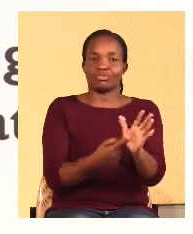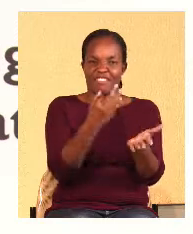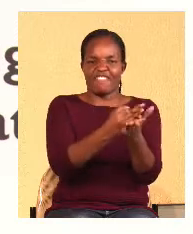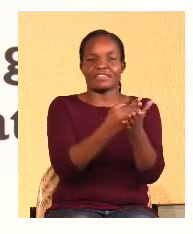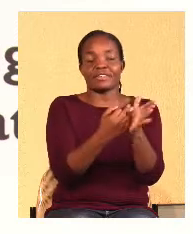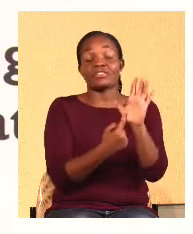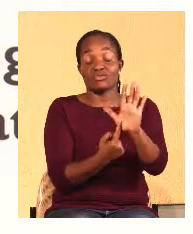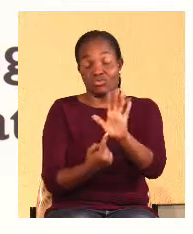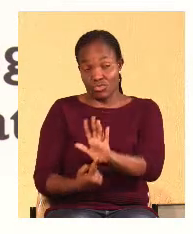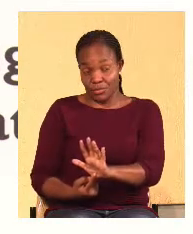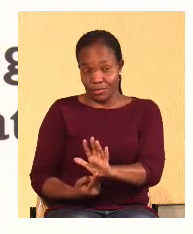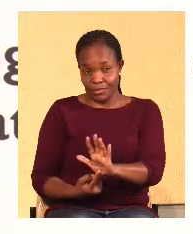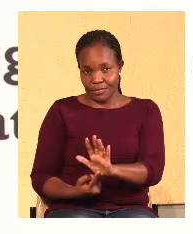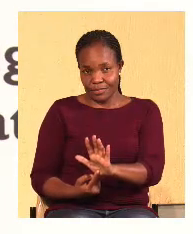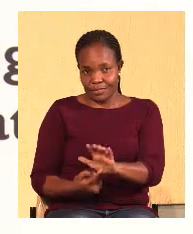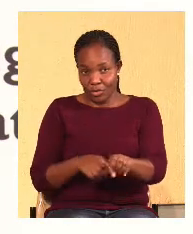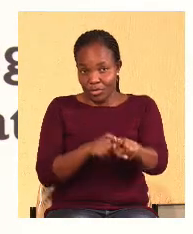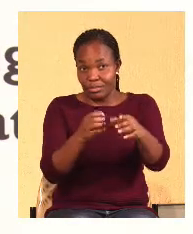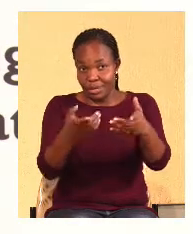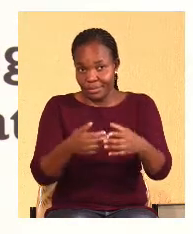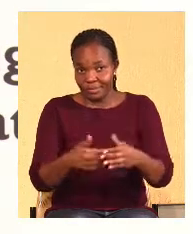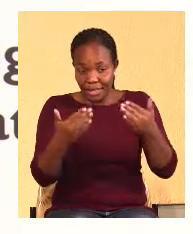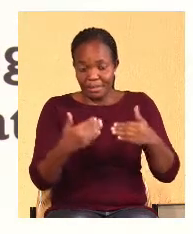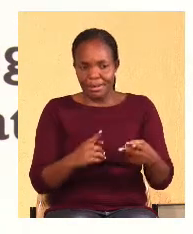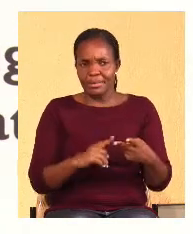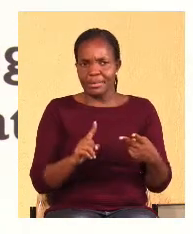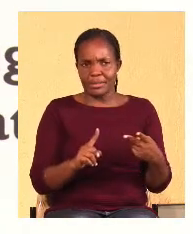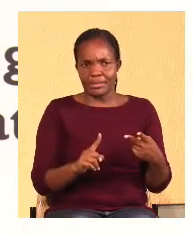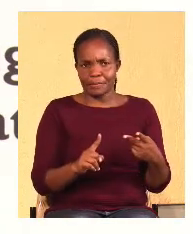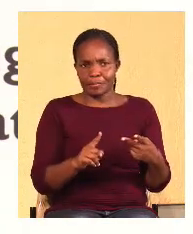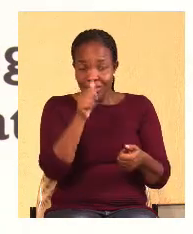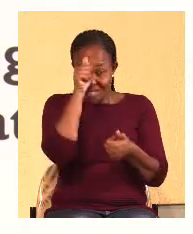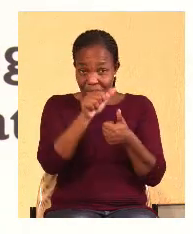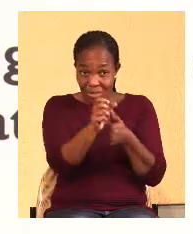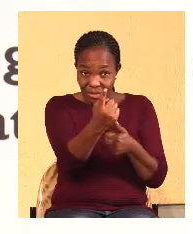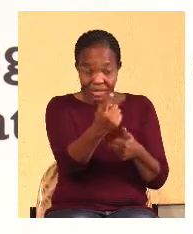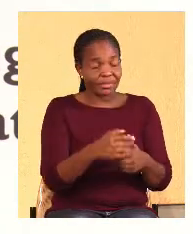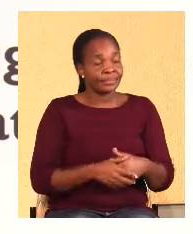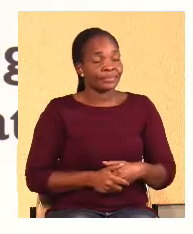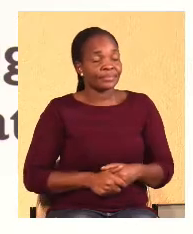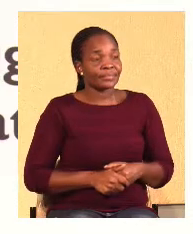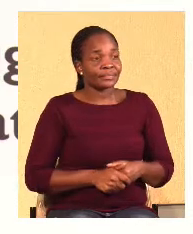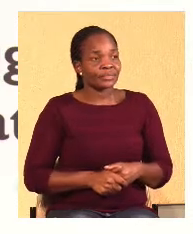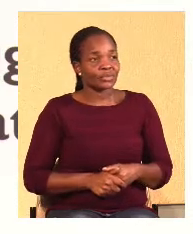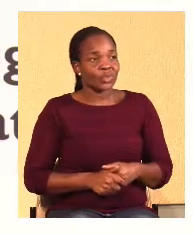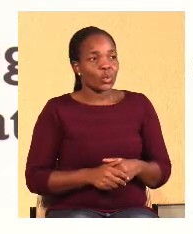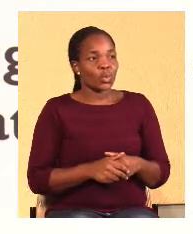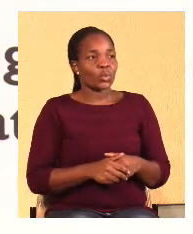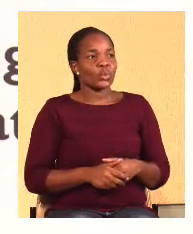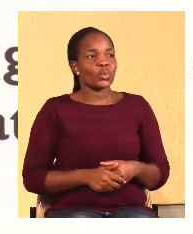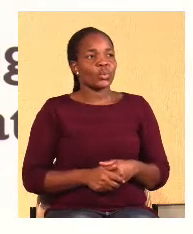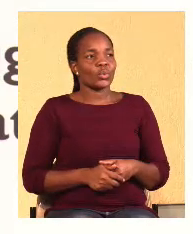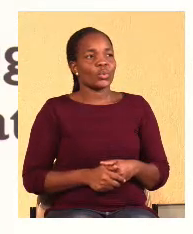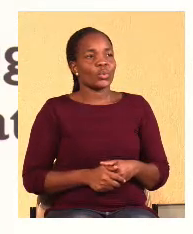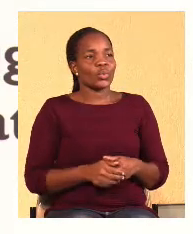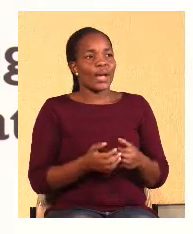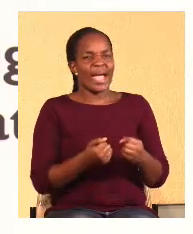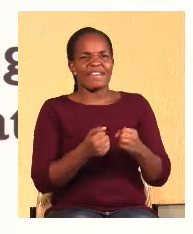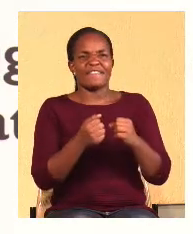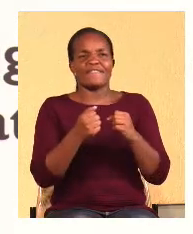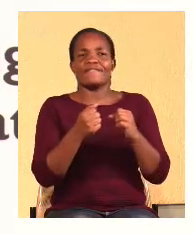operate. That's the first point. But the second point is, you must remember, John, you have your general elements of any